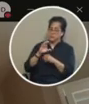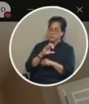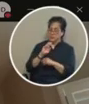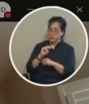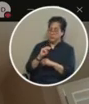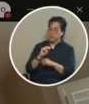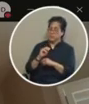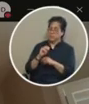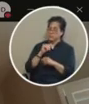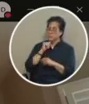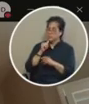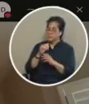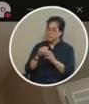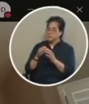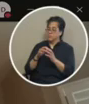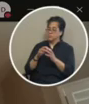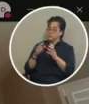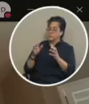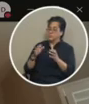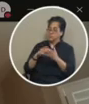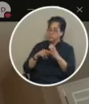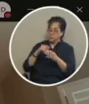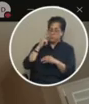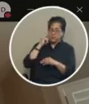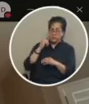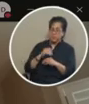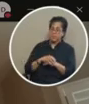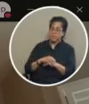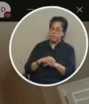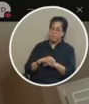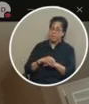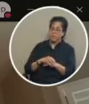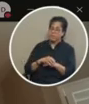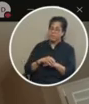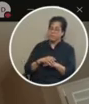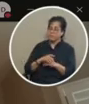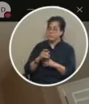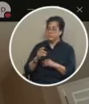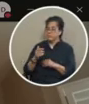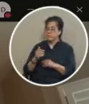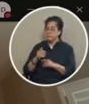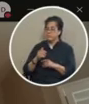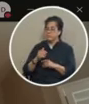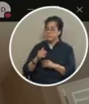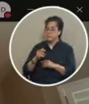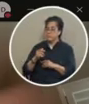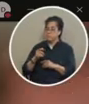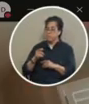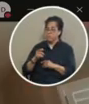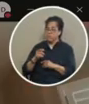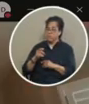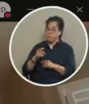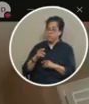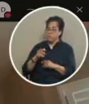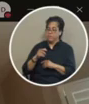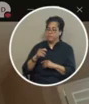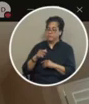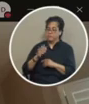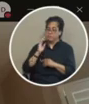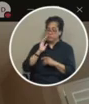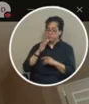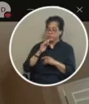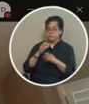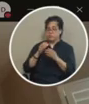going to journey as much as you might think. I mean, every dollar counts at this point. Yeah, absolutely. Well,